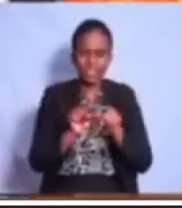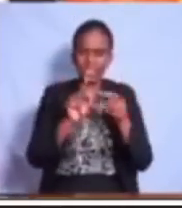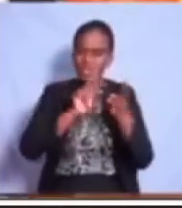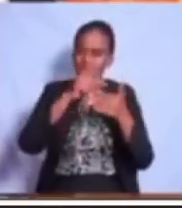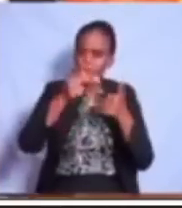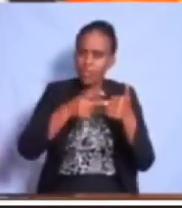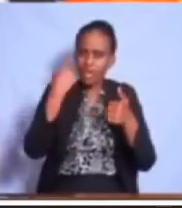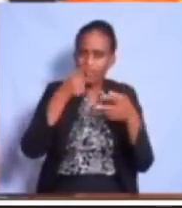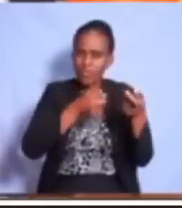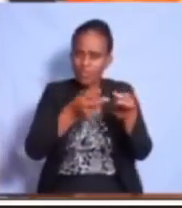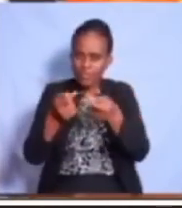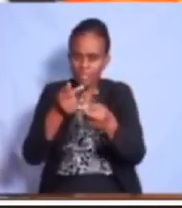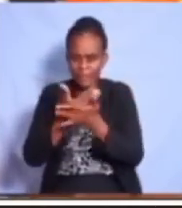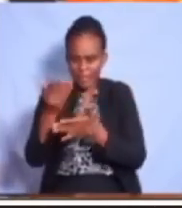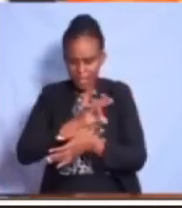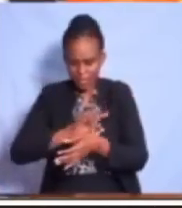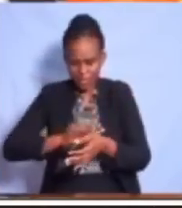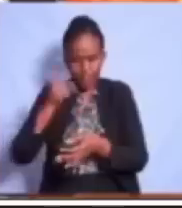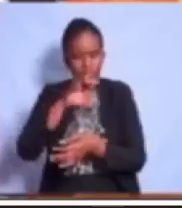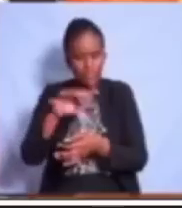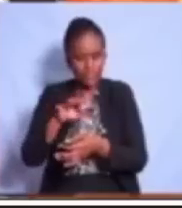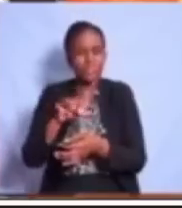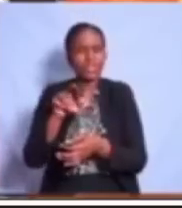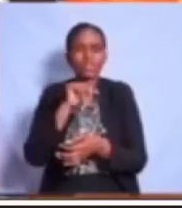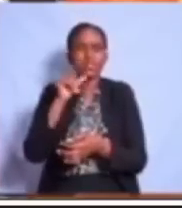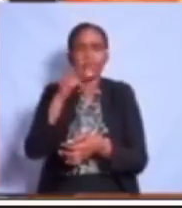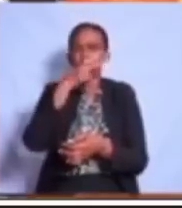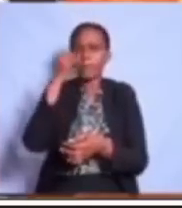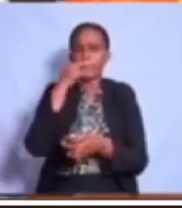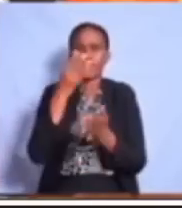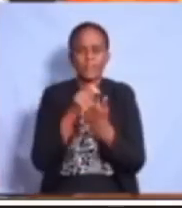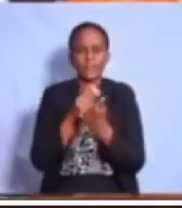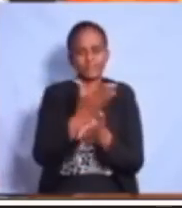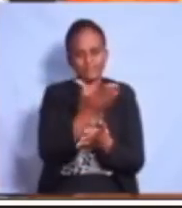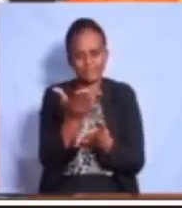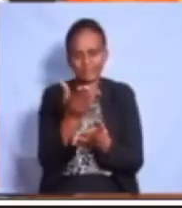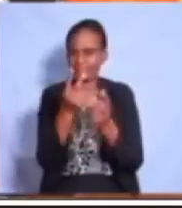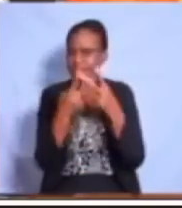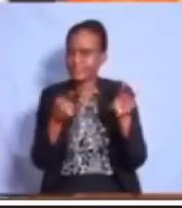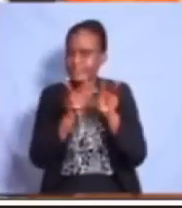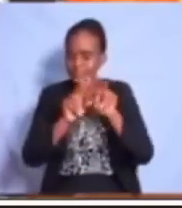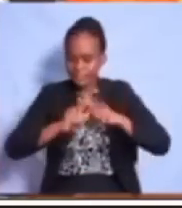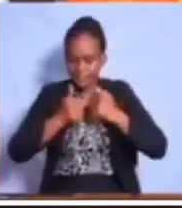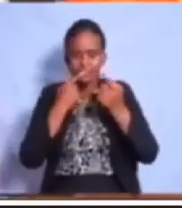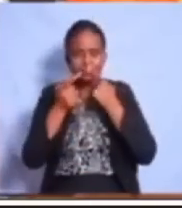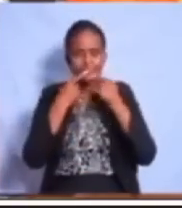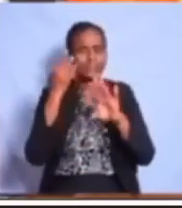programs, not to take money that doesn't belong to you. Those are the values we're talking about, area.